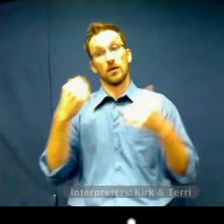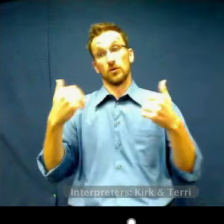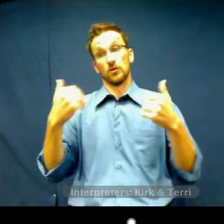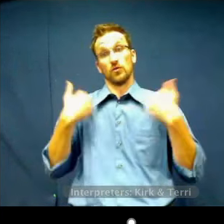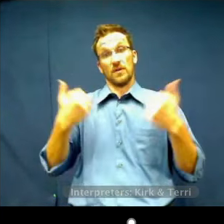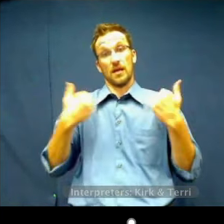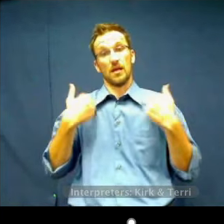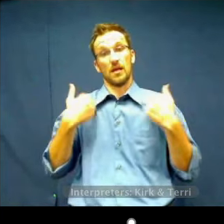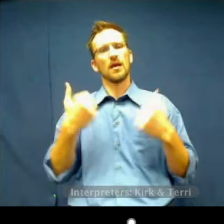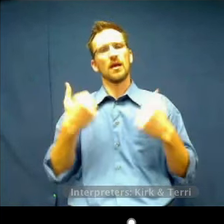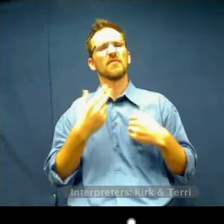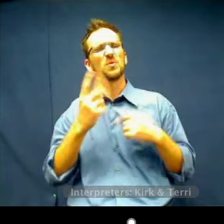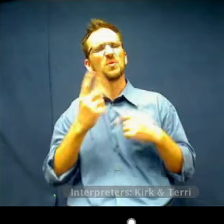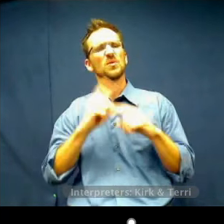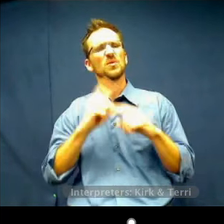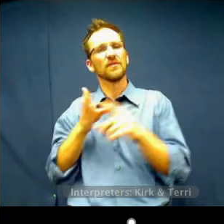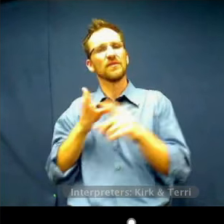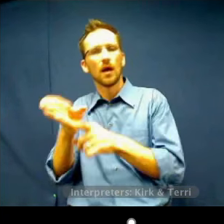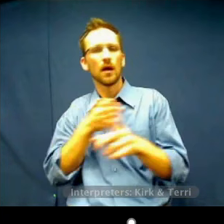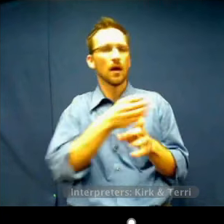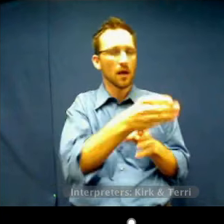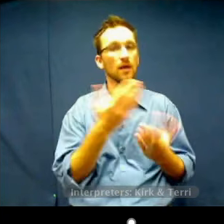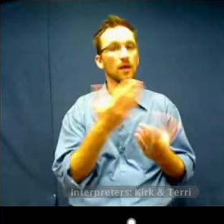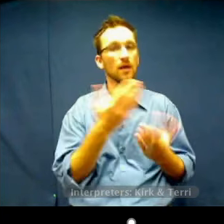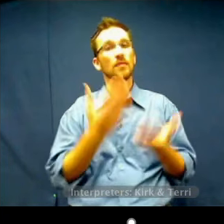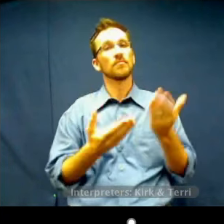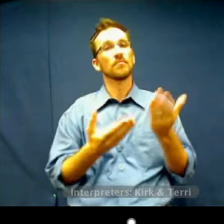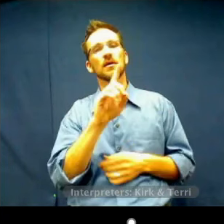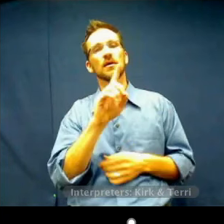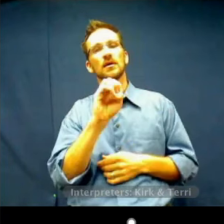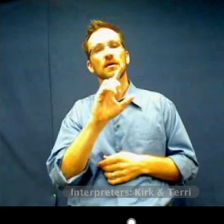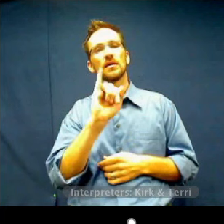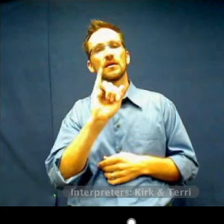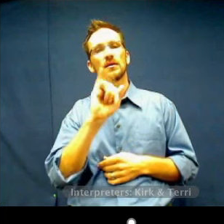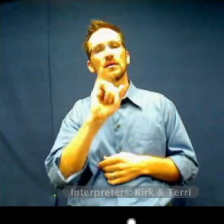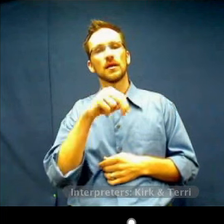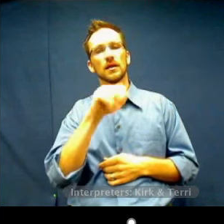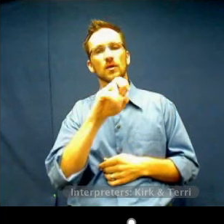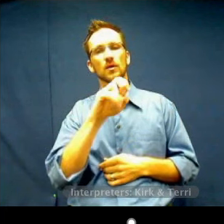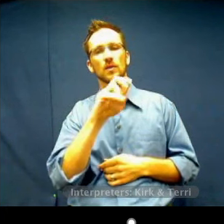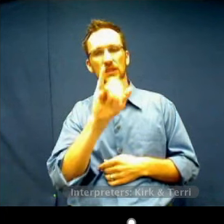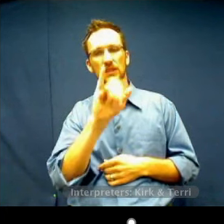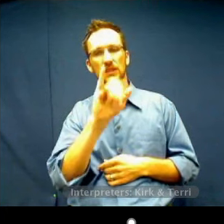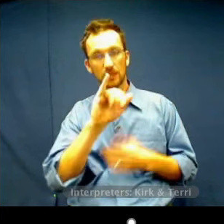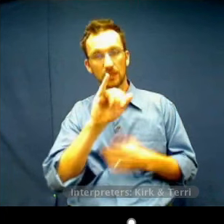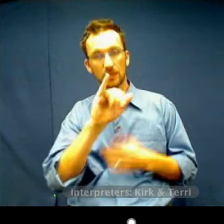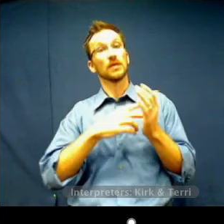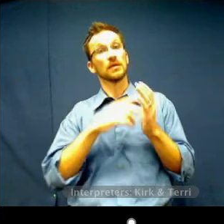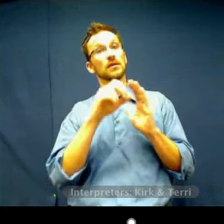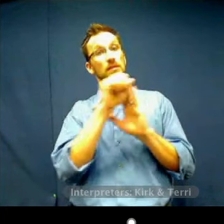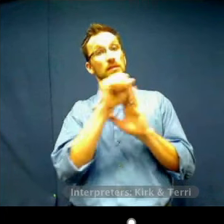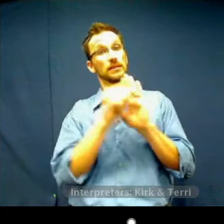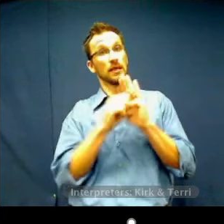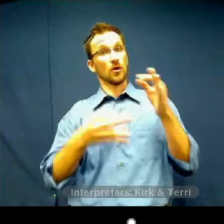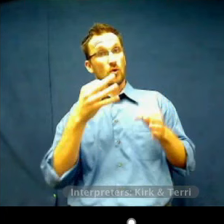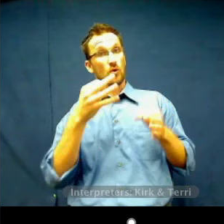take. It might be a delinquency proceeding where the state has charged the juvenile